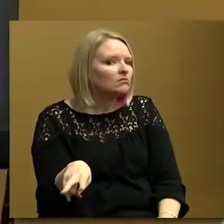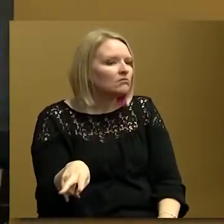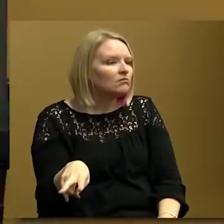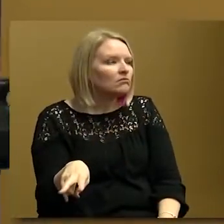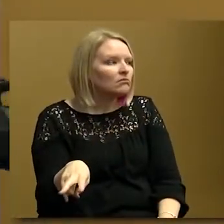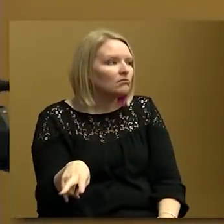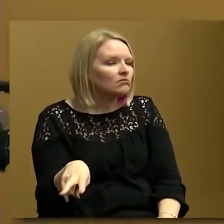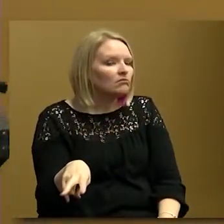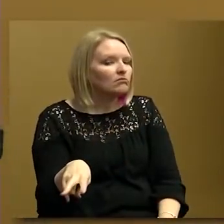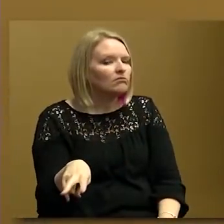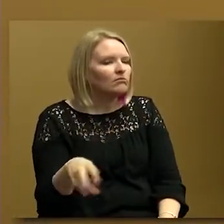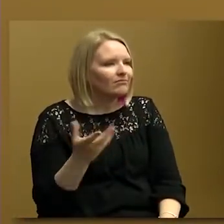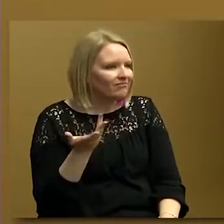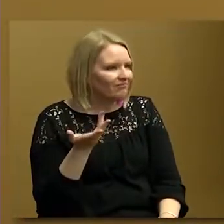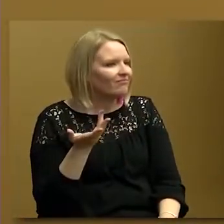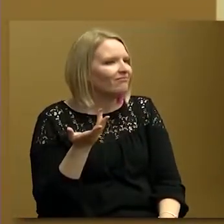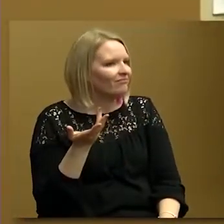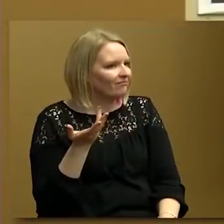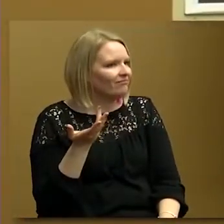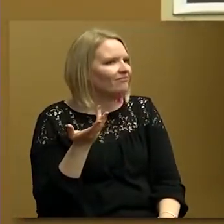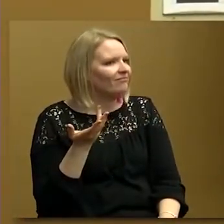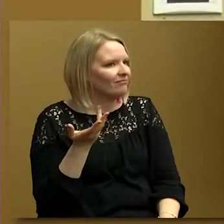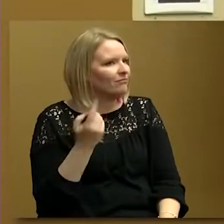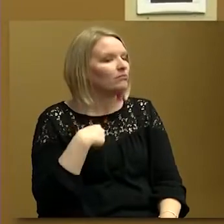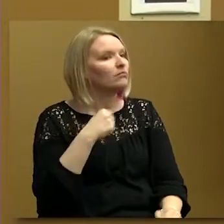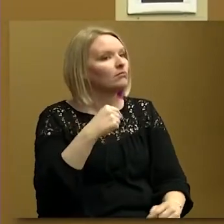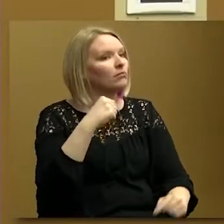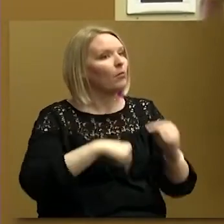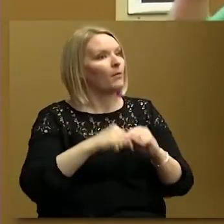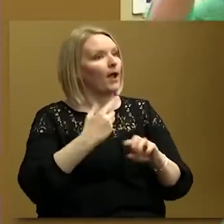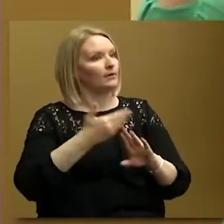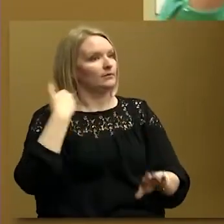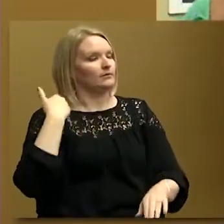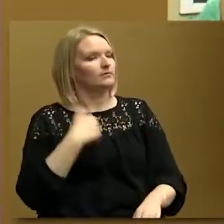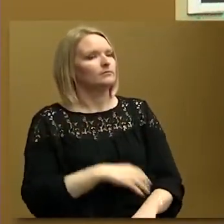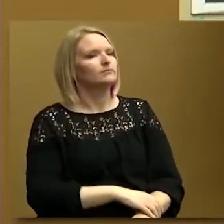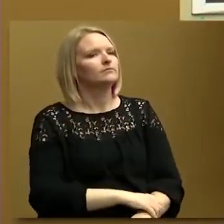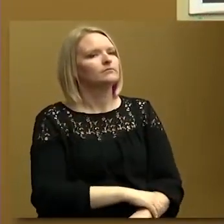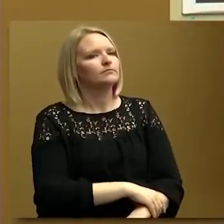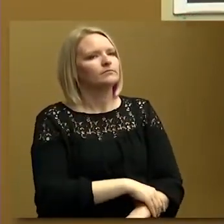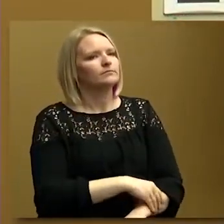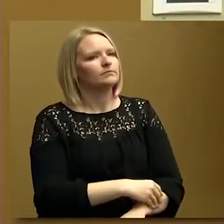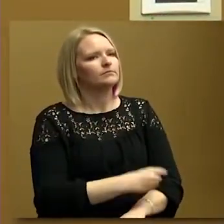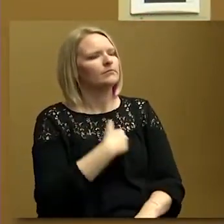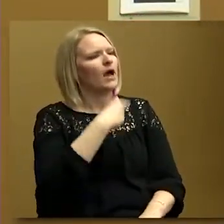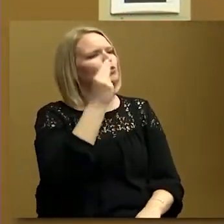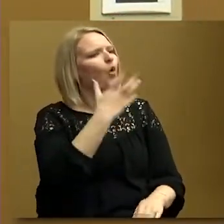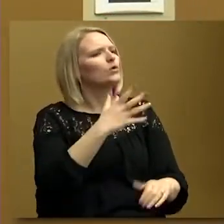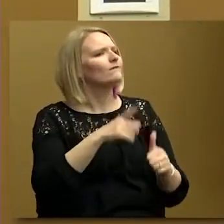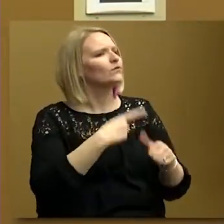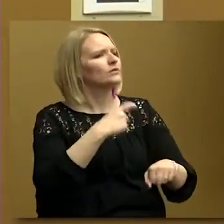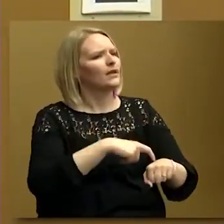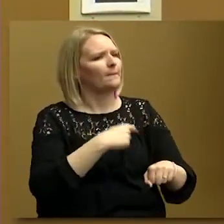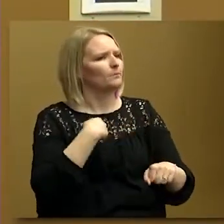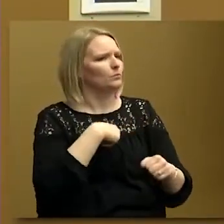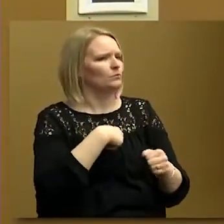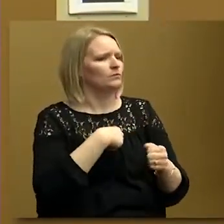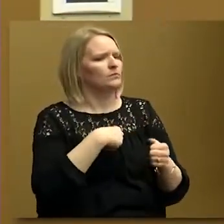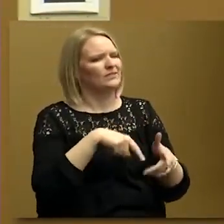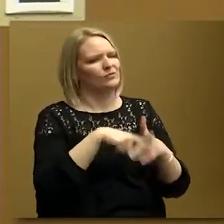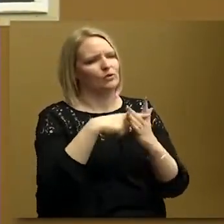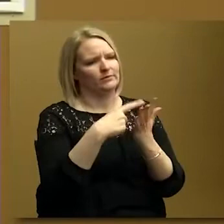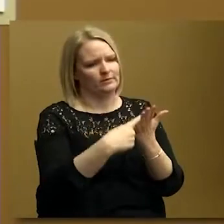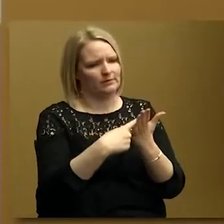No. No. And then I'm going to go back even further to what I said when we first opened up